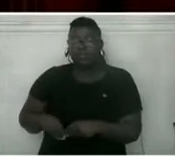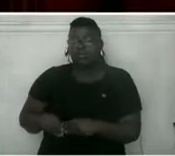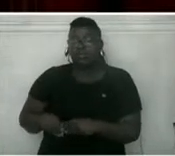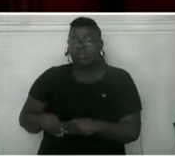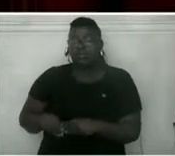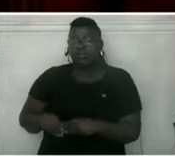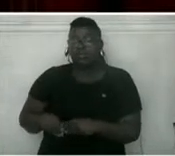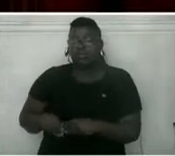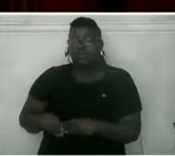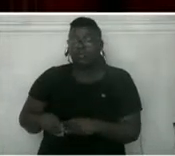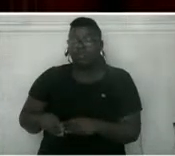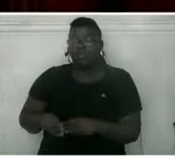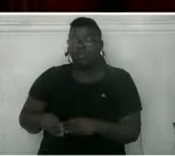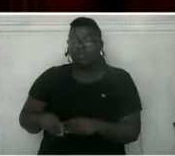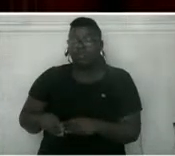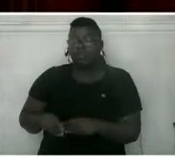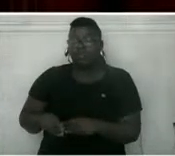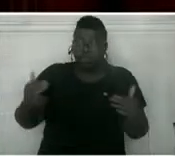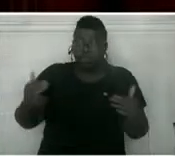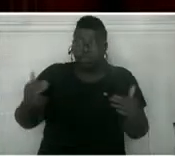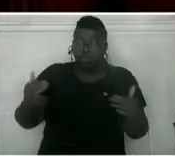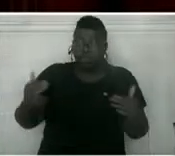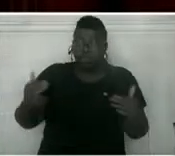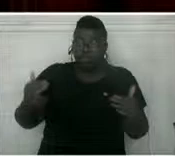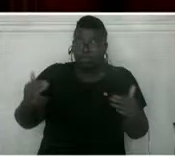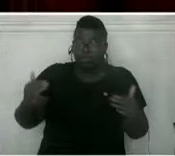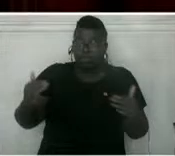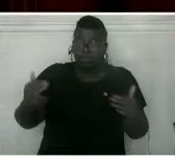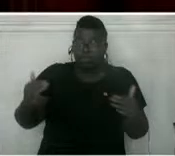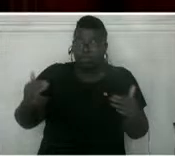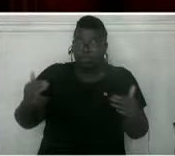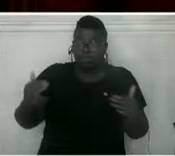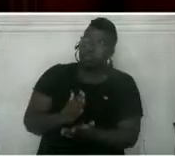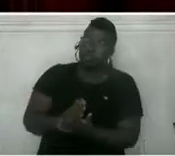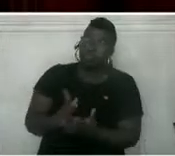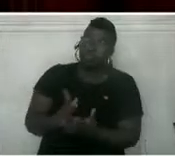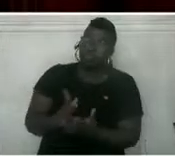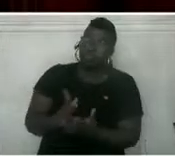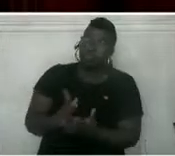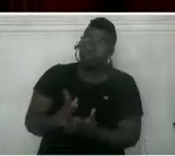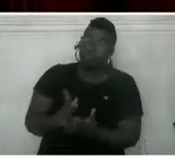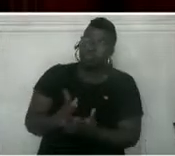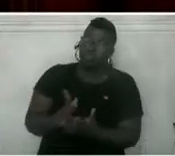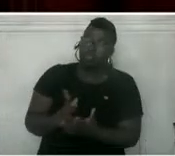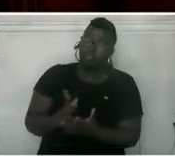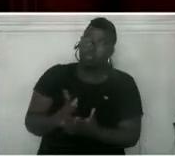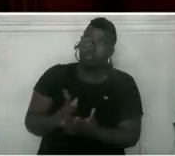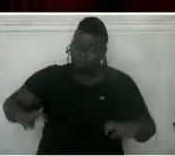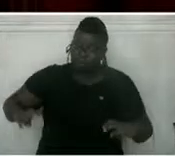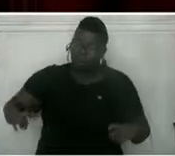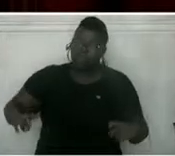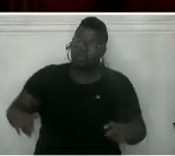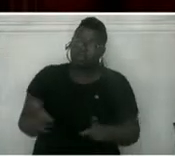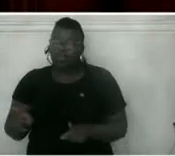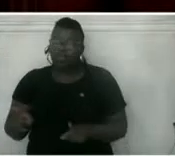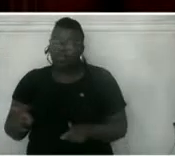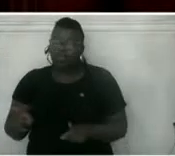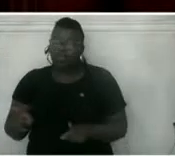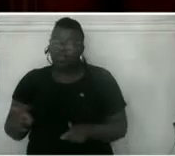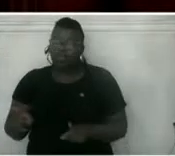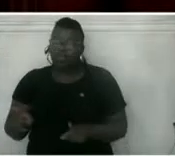frame, ensure protection of investigating and presiding officers against